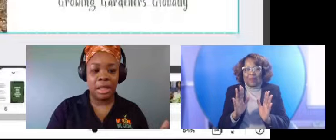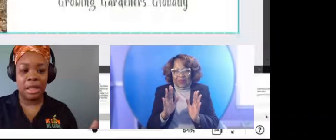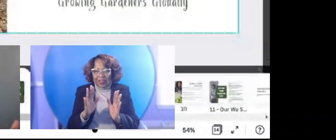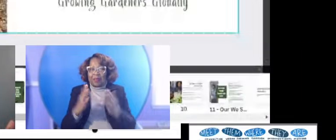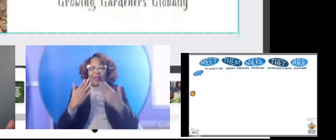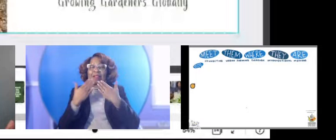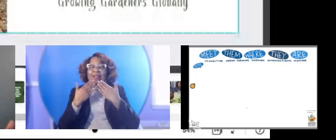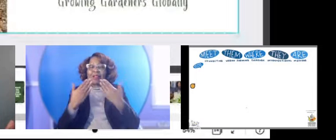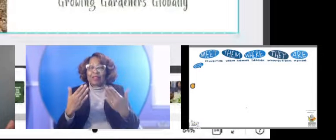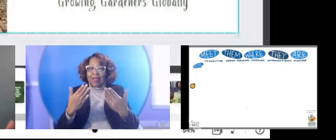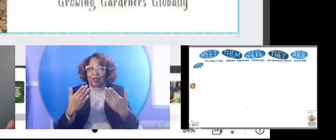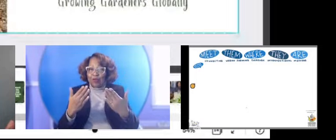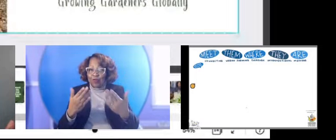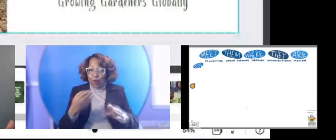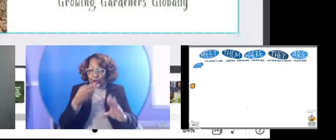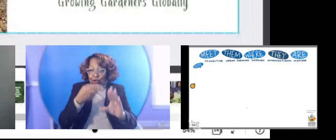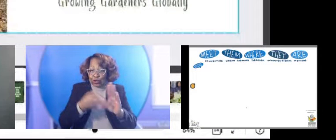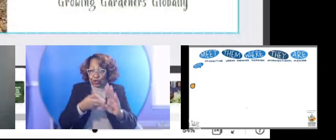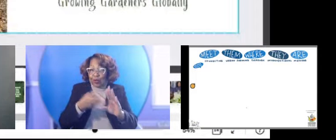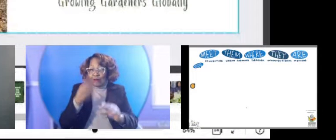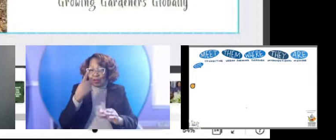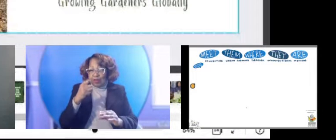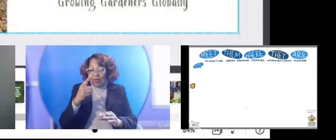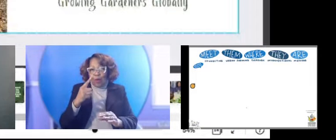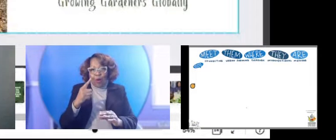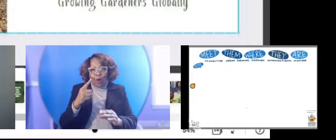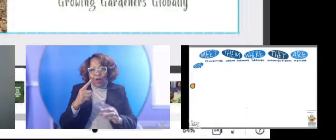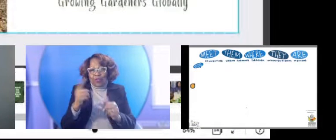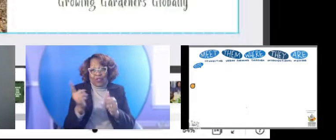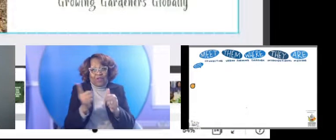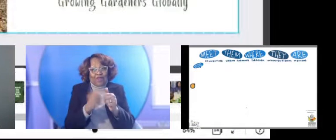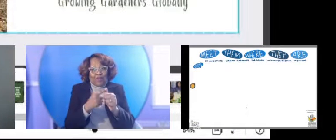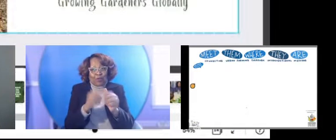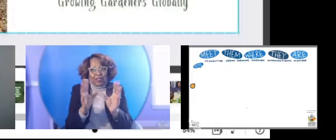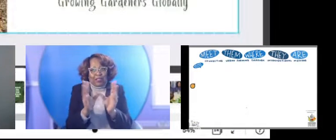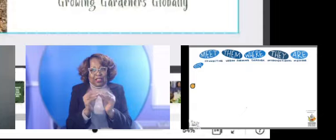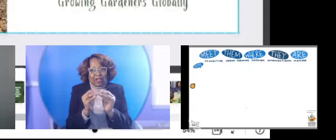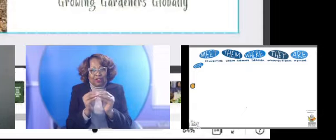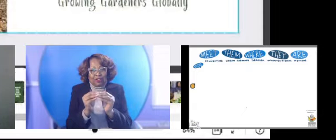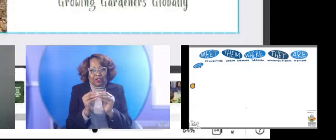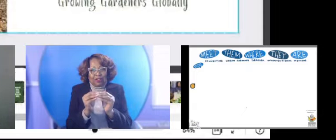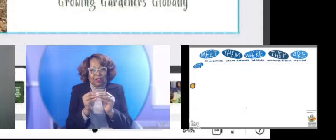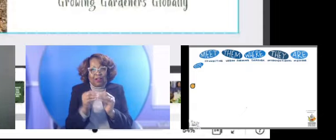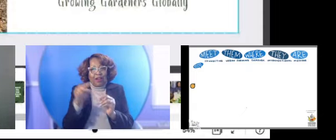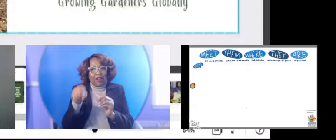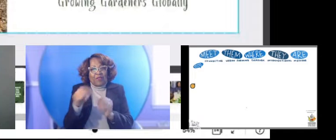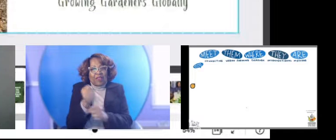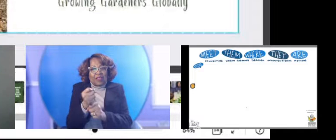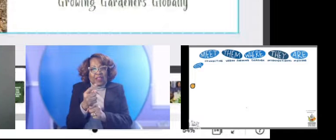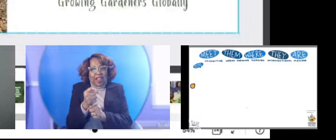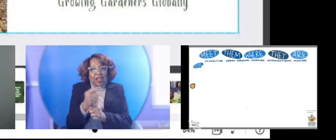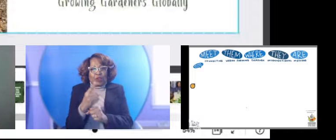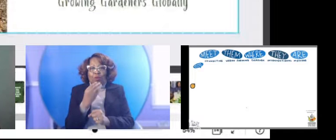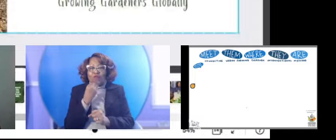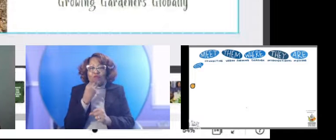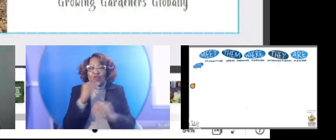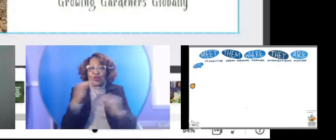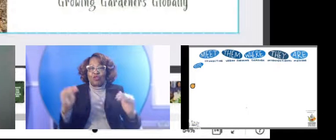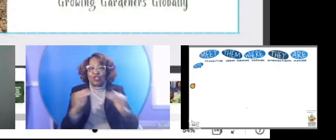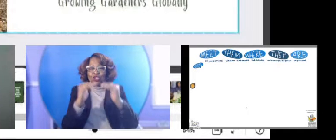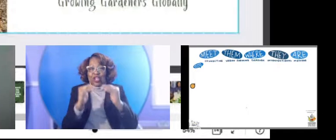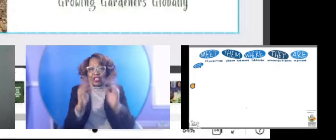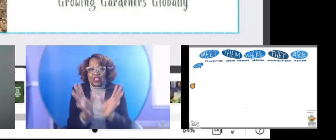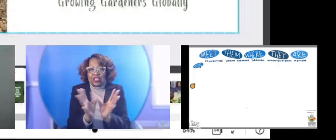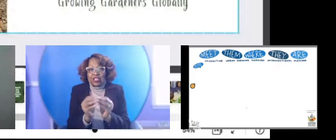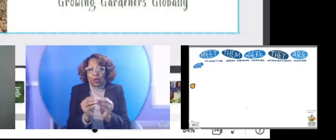Thank you for joining me for one of the very first sessions of this Annual Food Justice Summit. And my